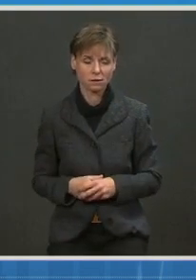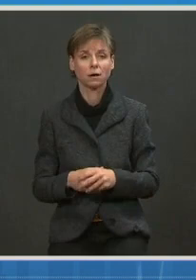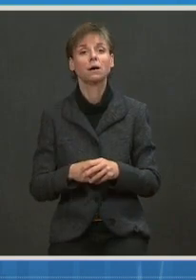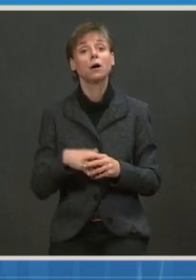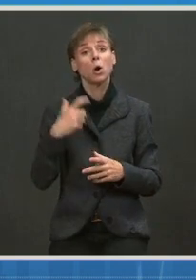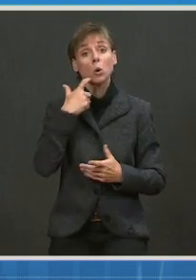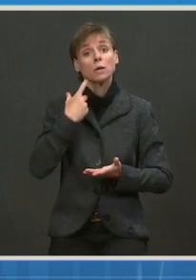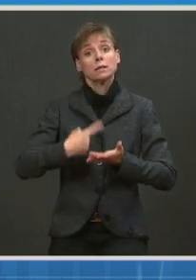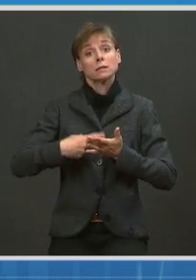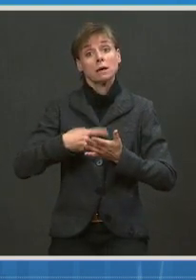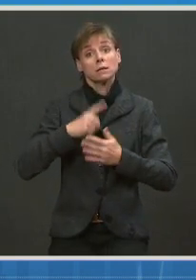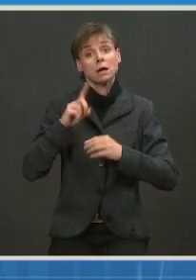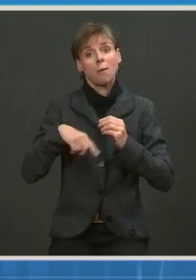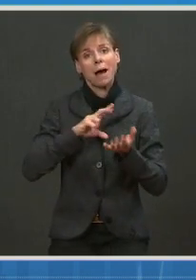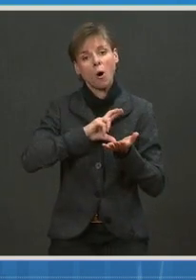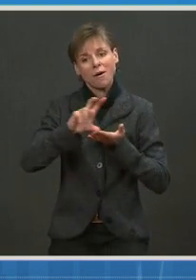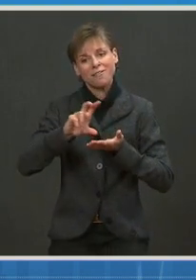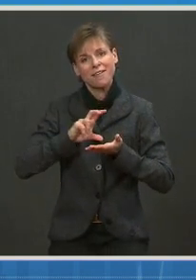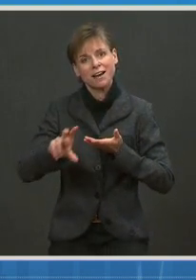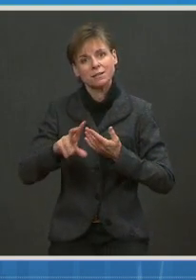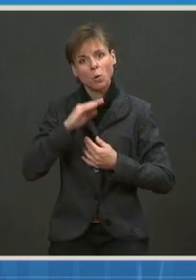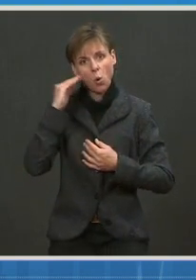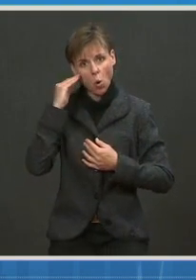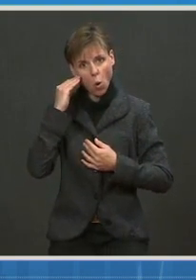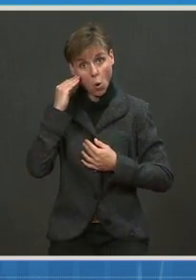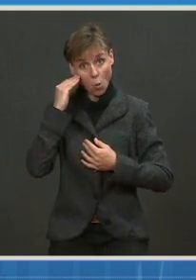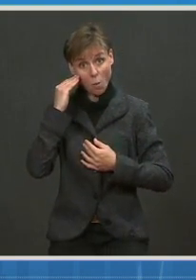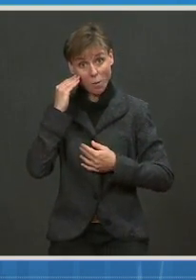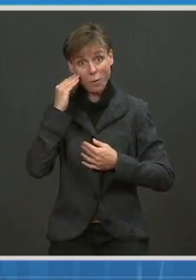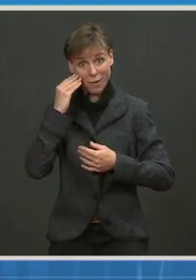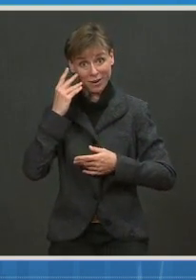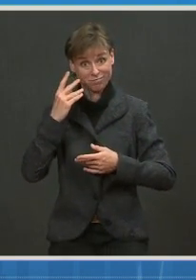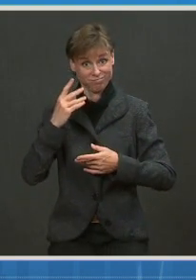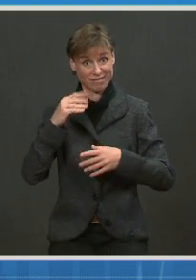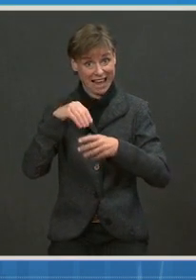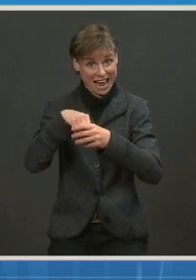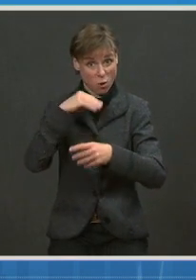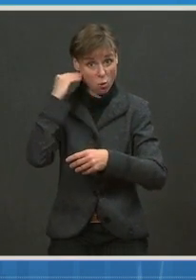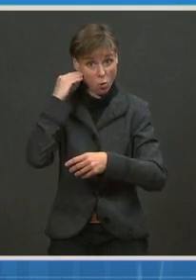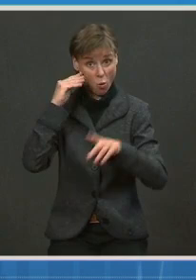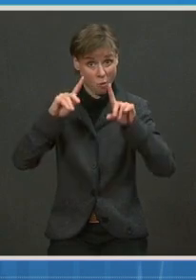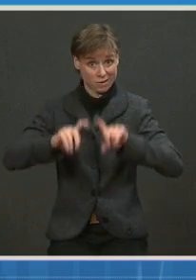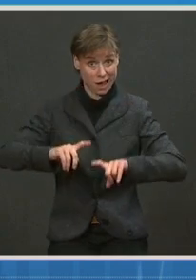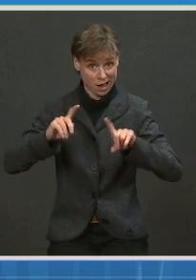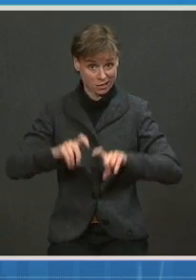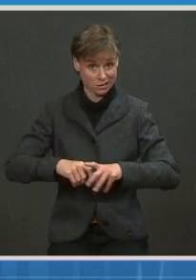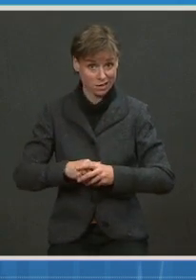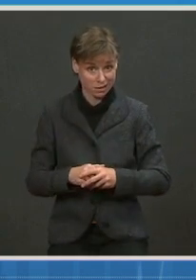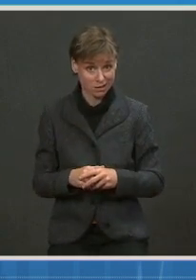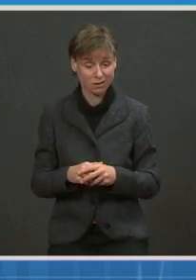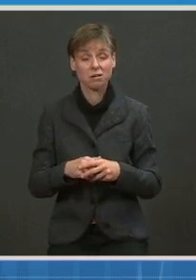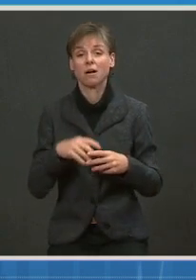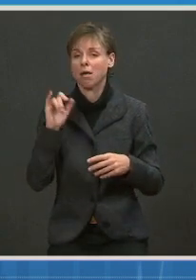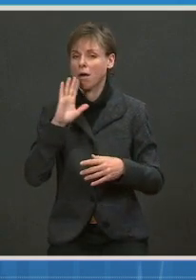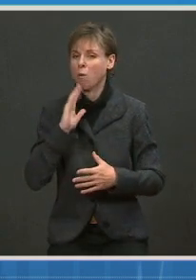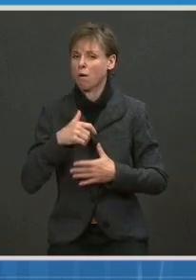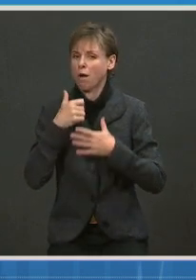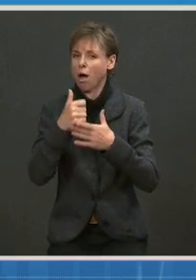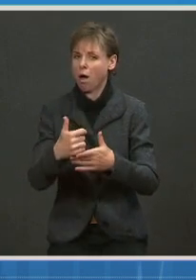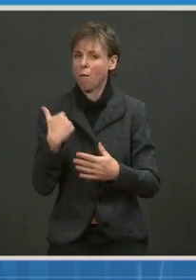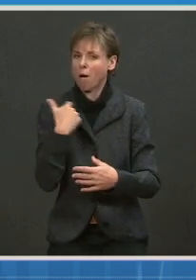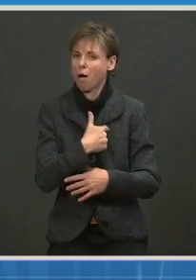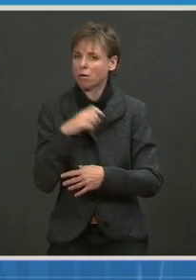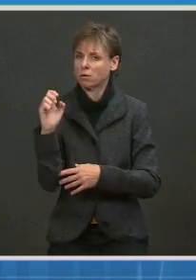in at-home and point-of-care testing, which can contribute significantly to our ability to safely get back to normal